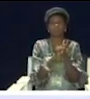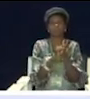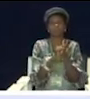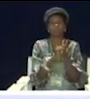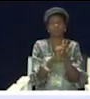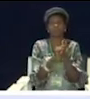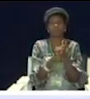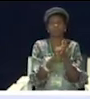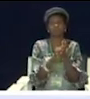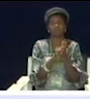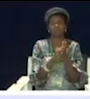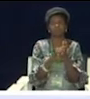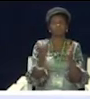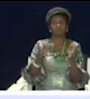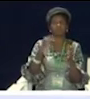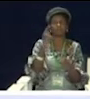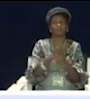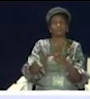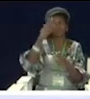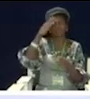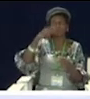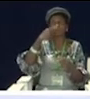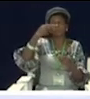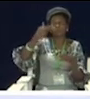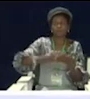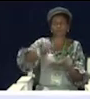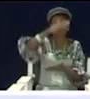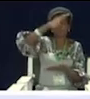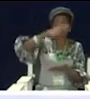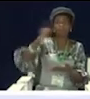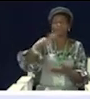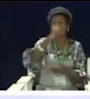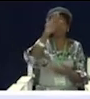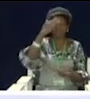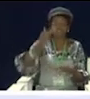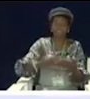You only know the lamb side of Pastor Adeboye.